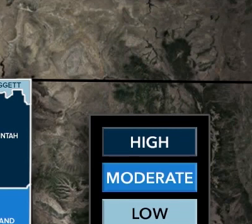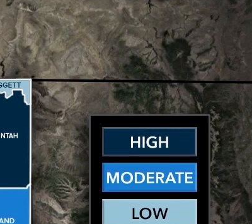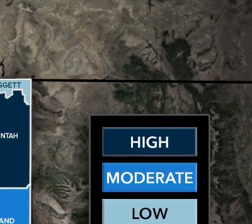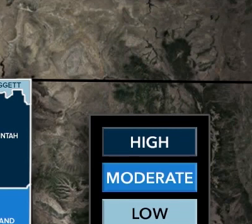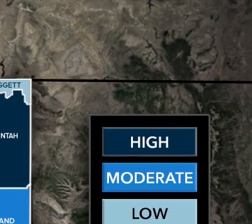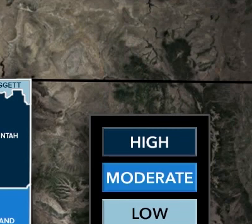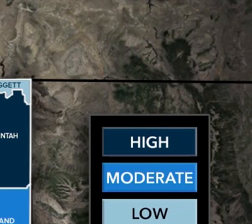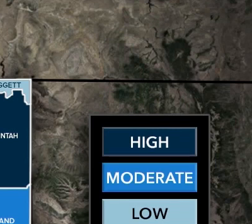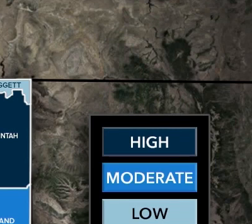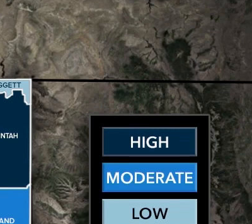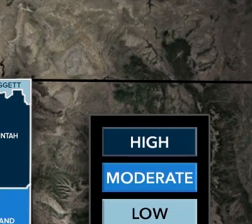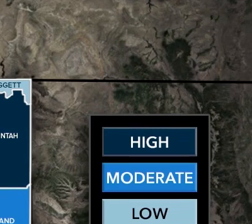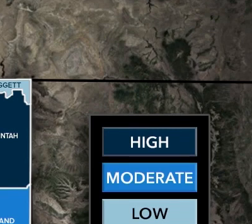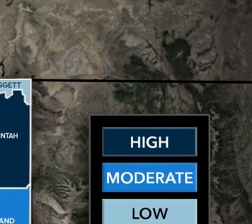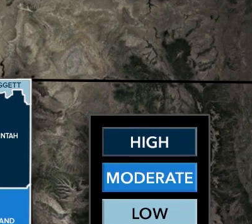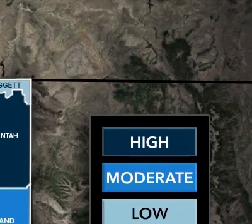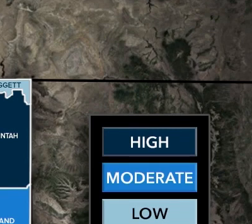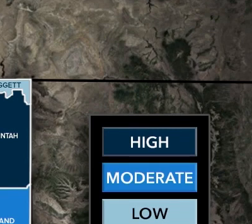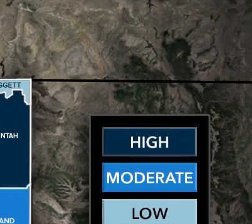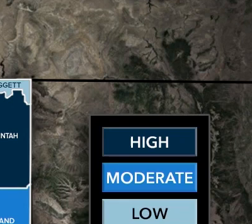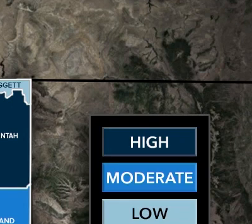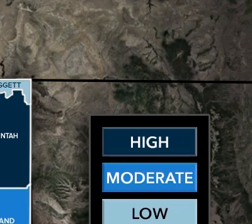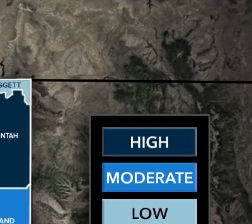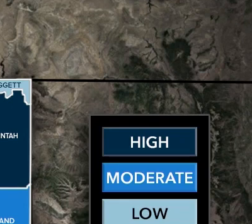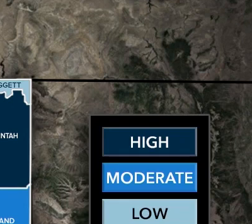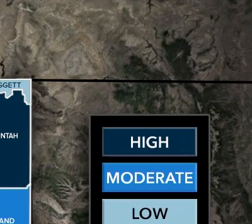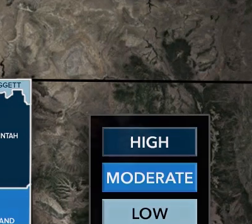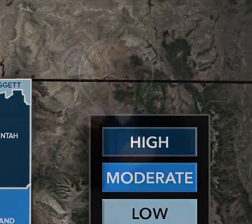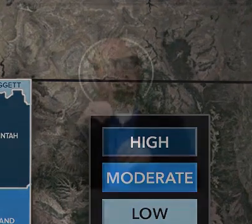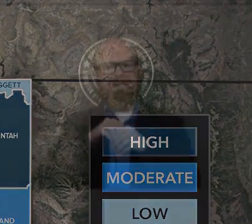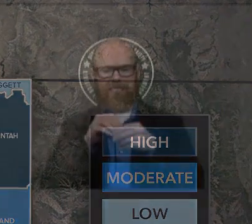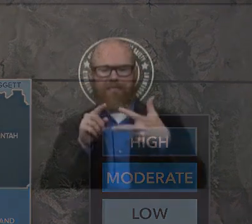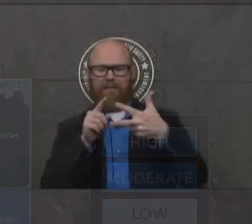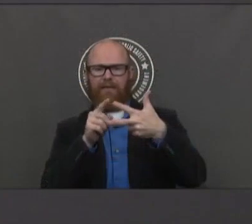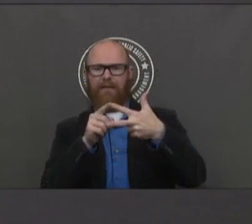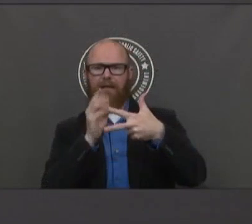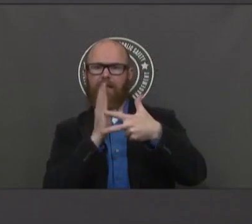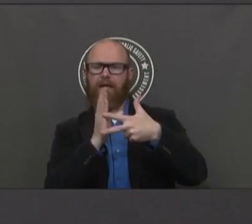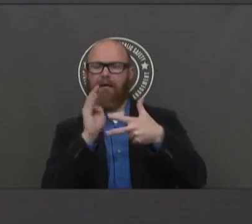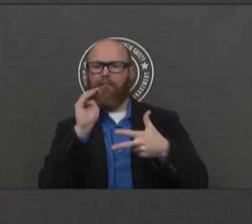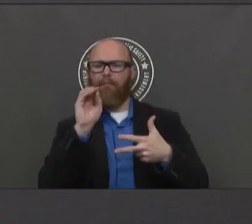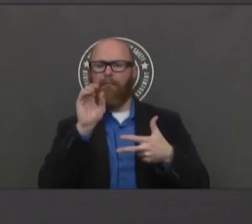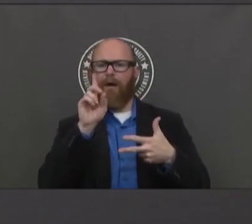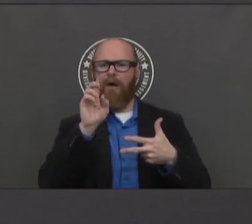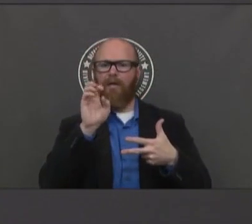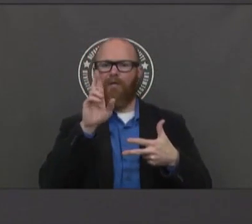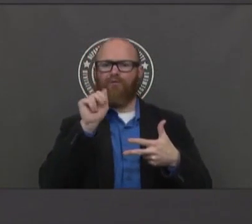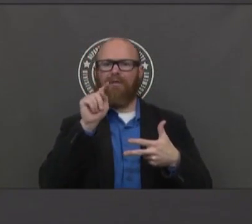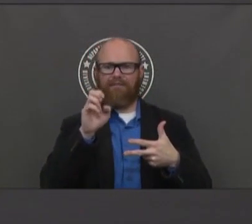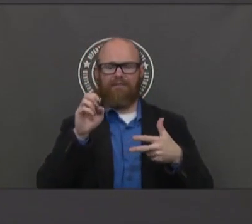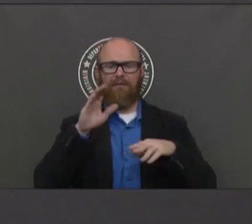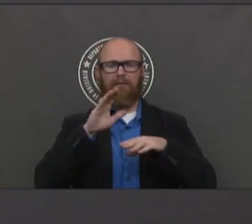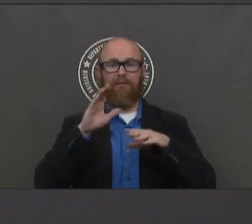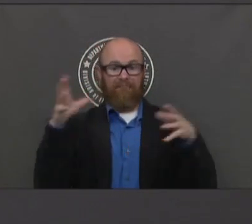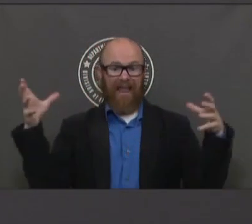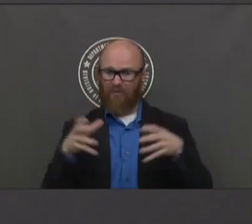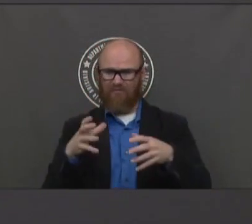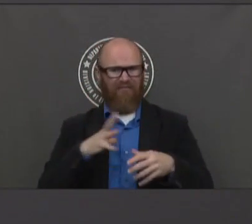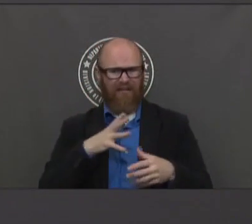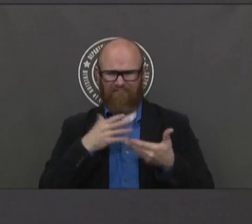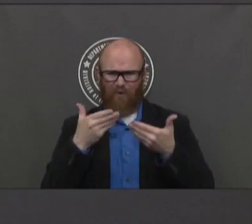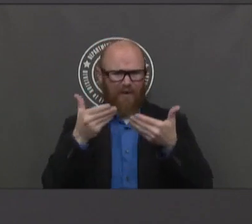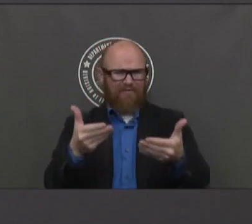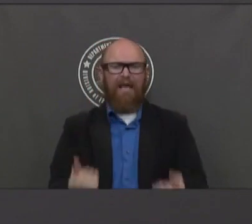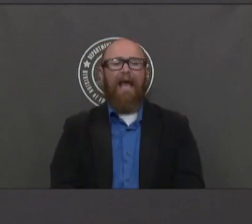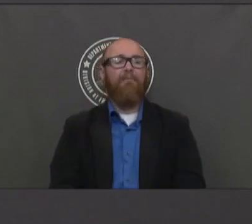those who've seen COVID-19 cases decline, so they go to a moderate level. There are no restrictions on the